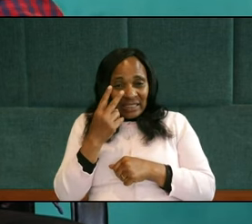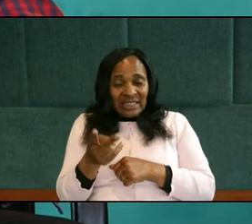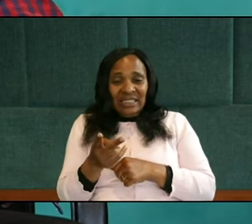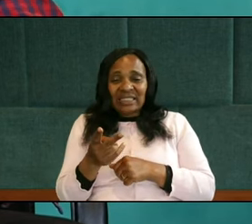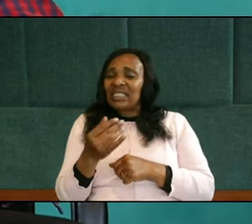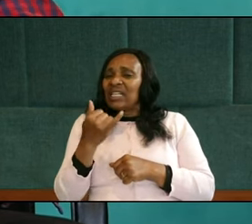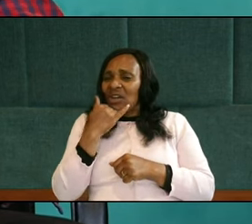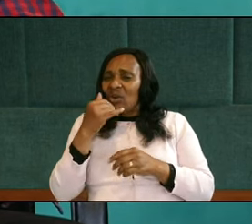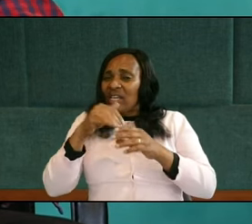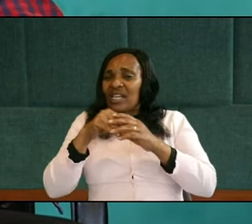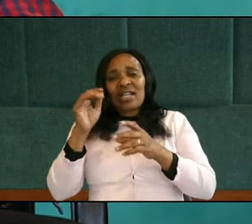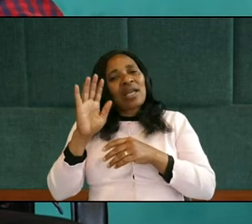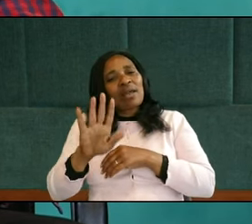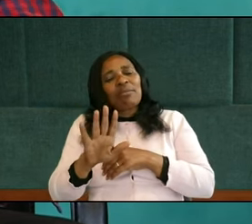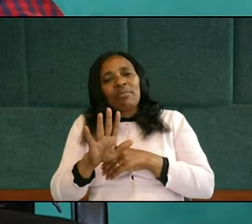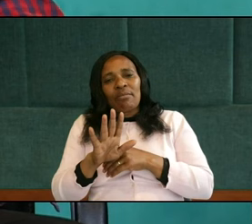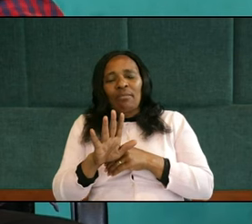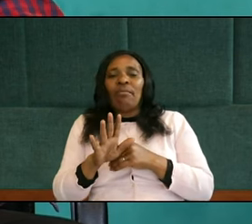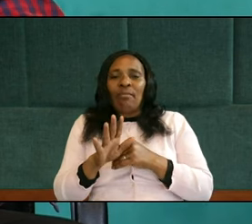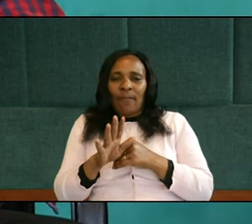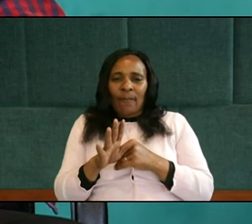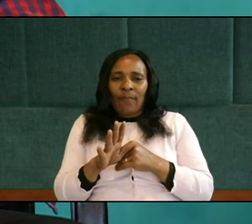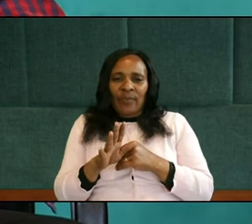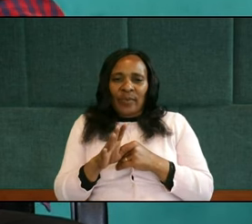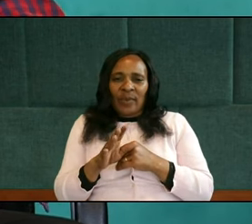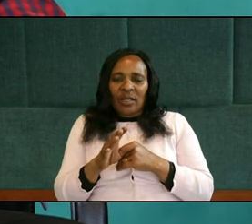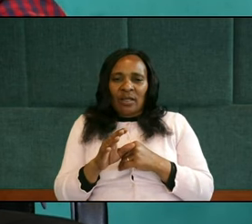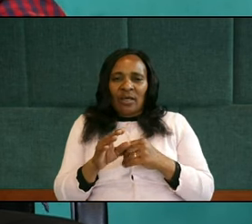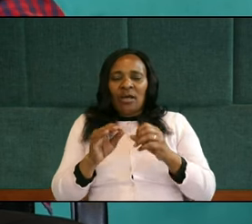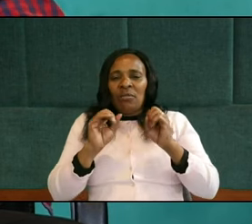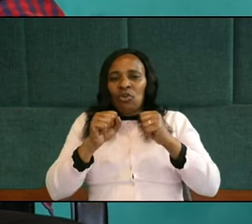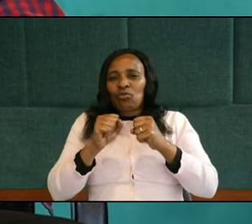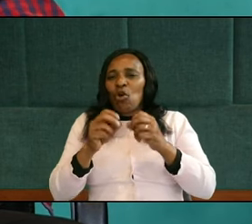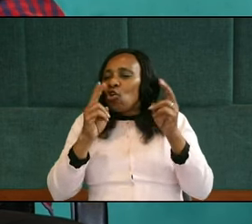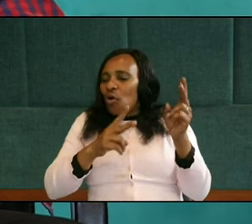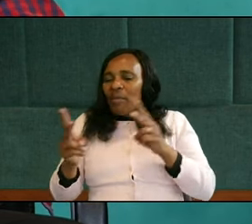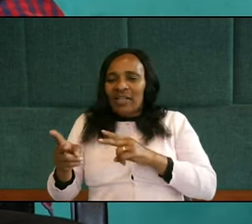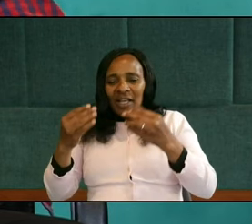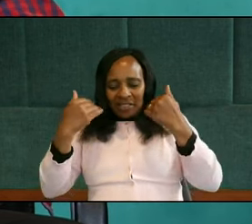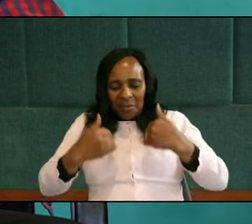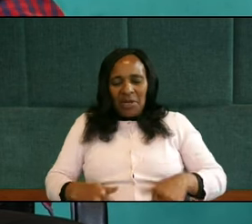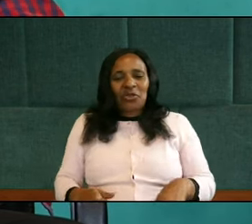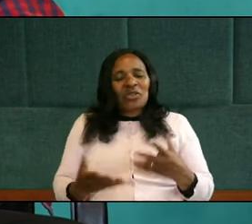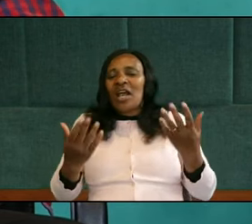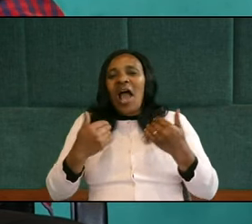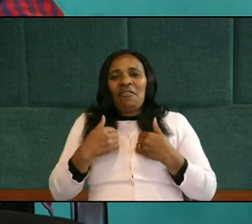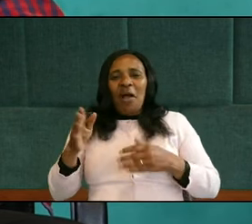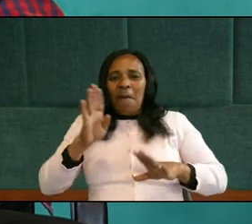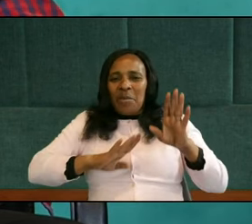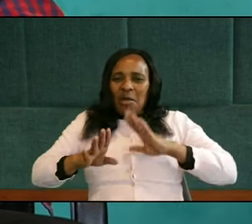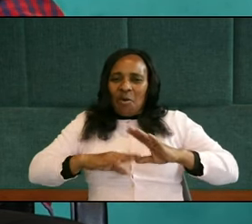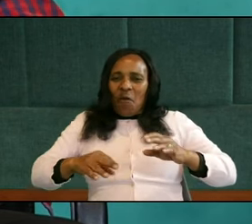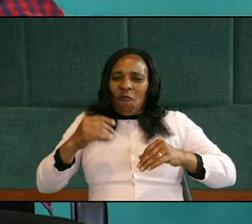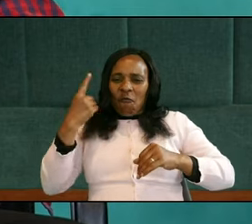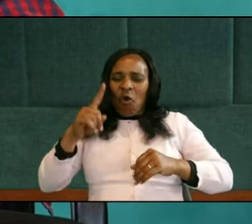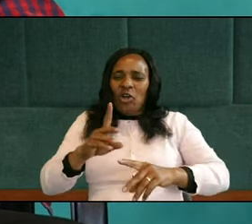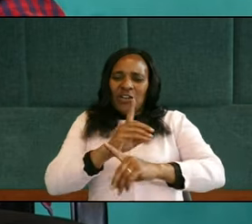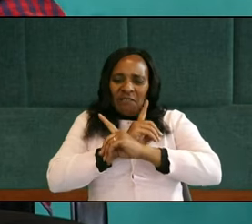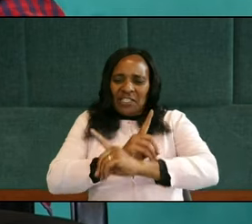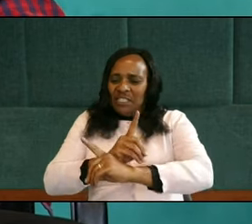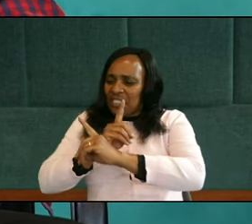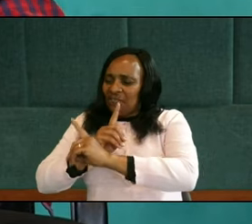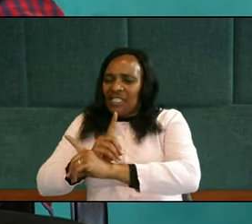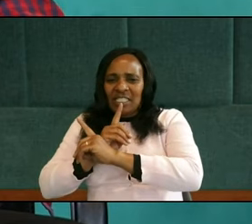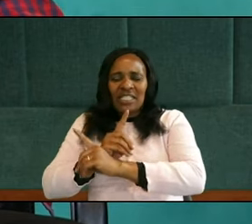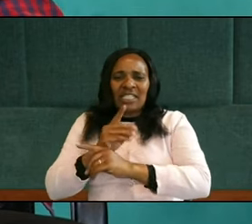him. Yes. Okay. Typically, as human beings, we have a habit of being defensive and gaslighting